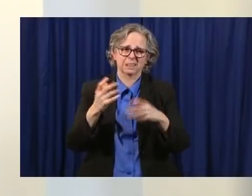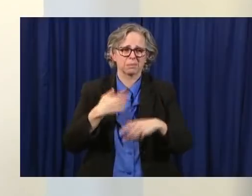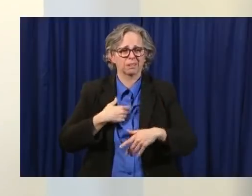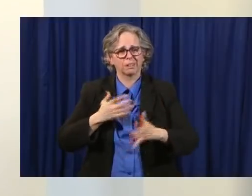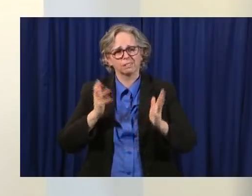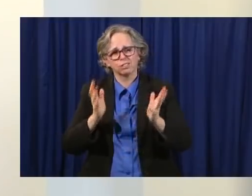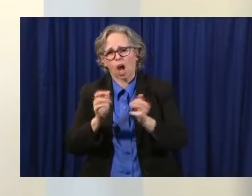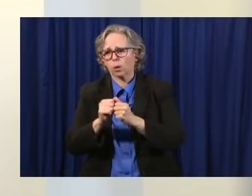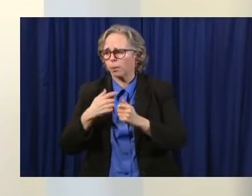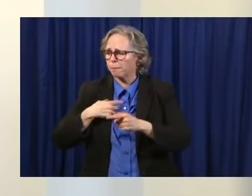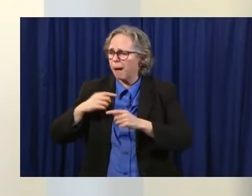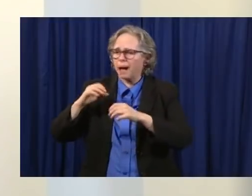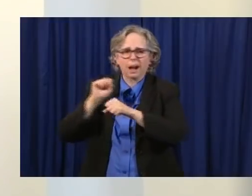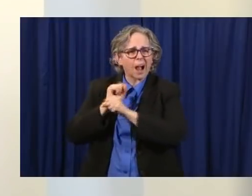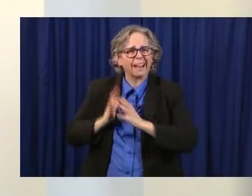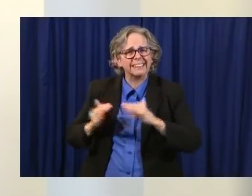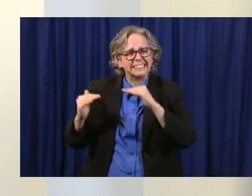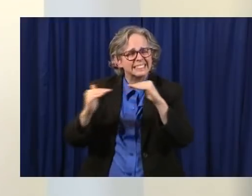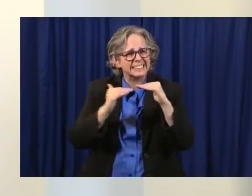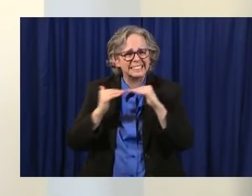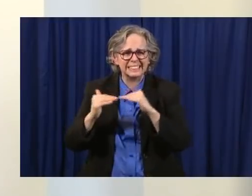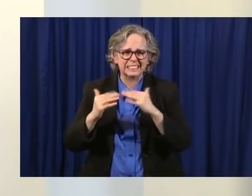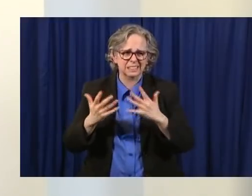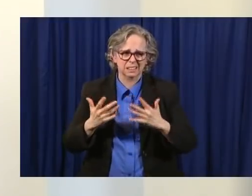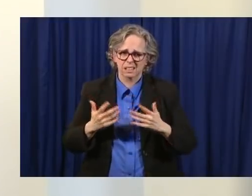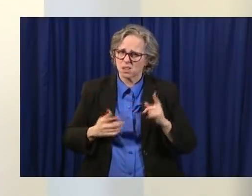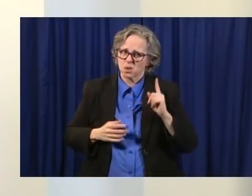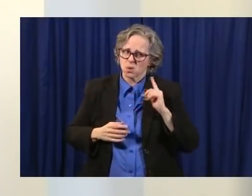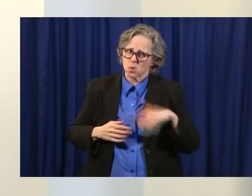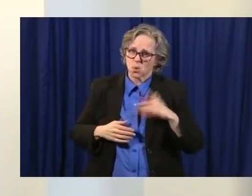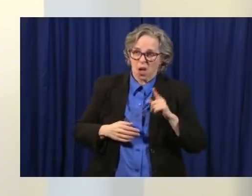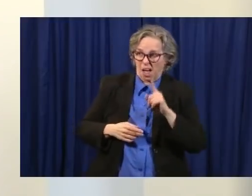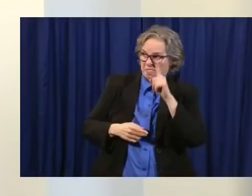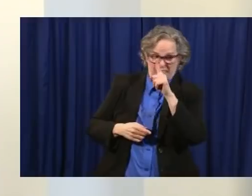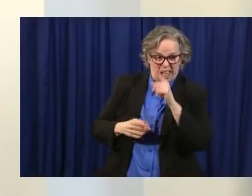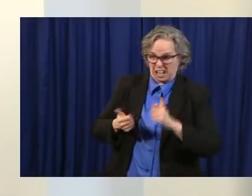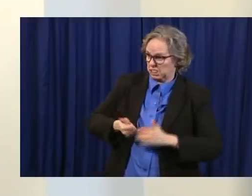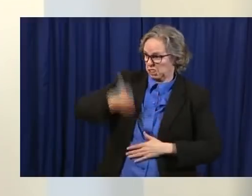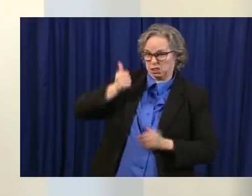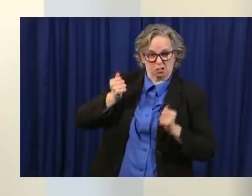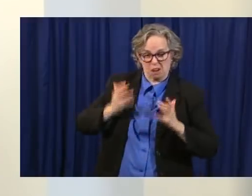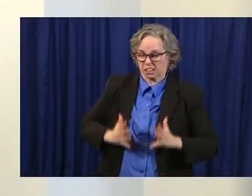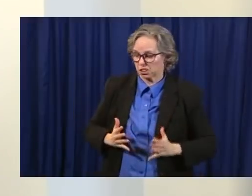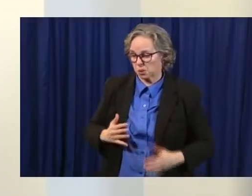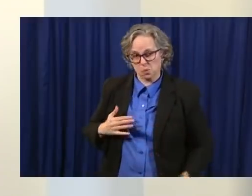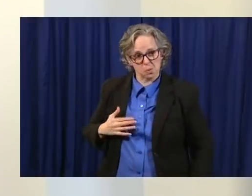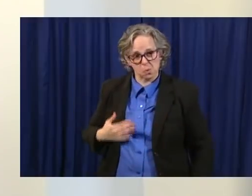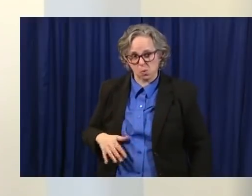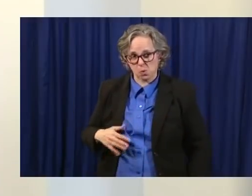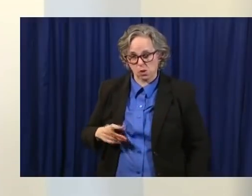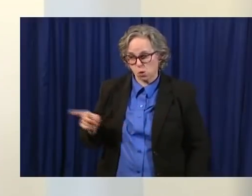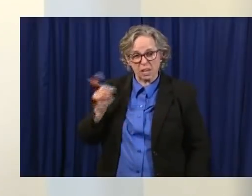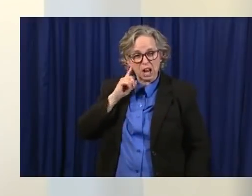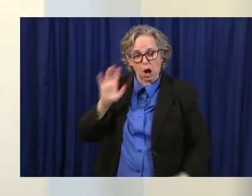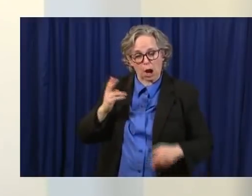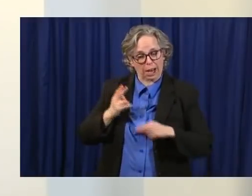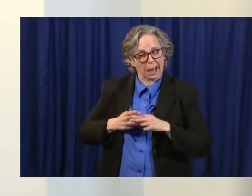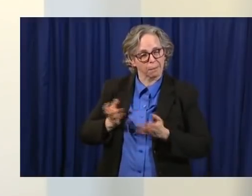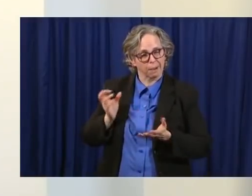the director has been someone that all my peers have looked to. They talk amongst